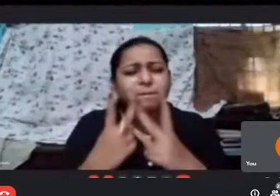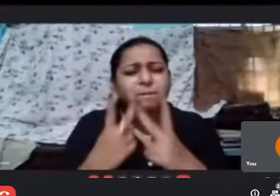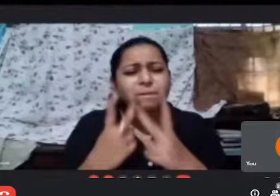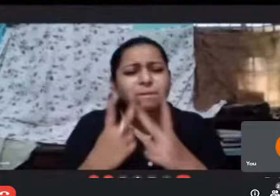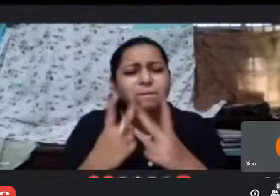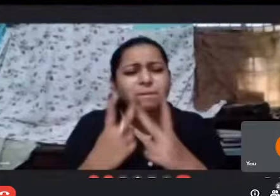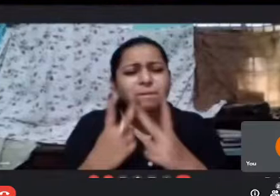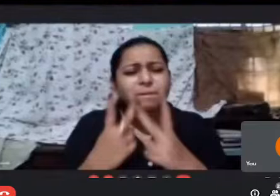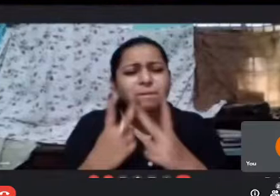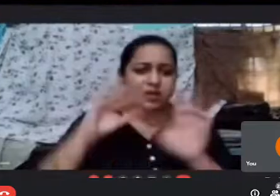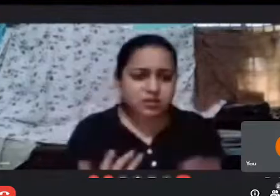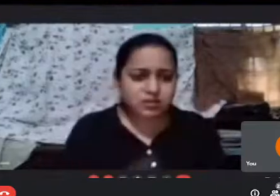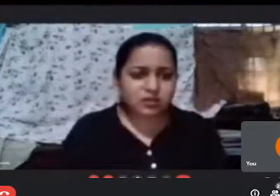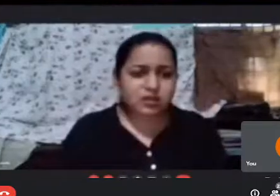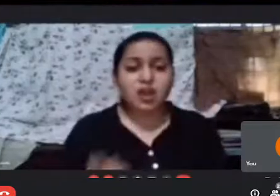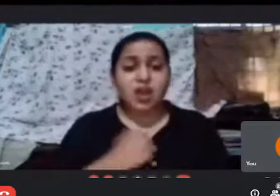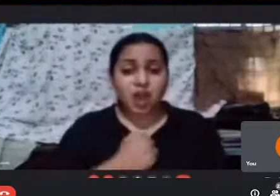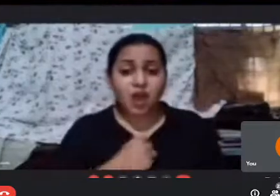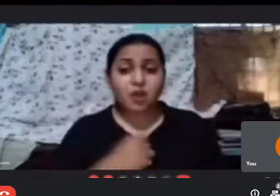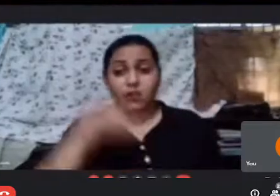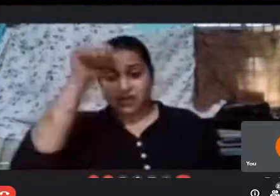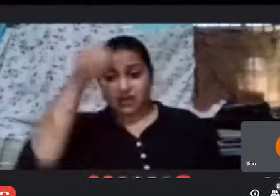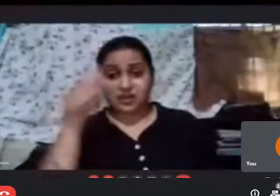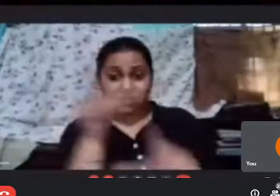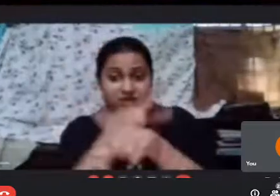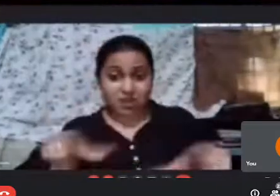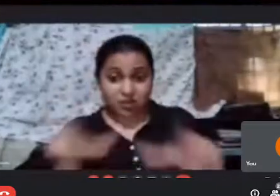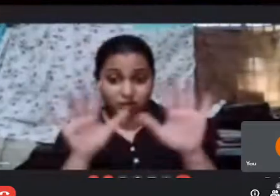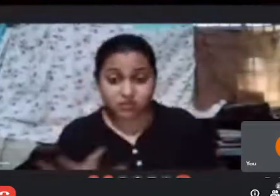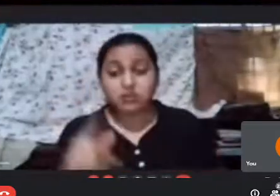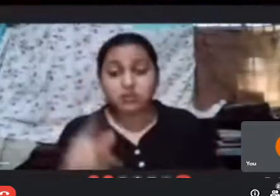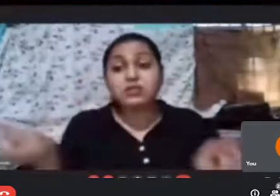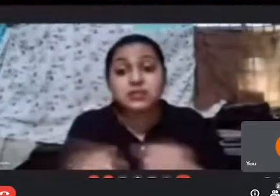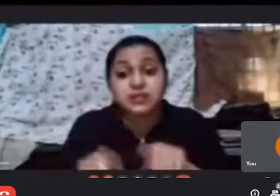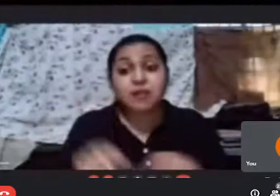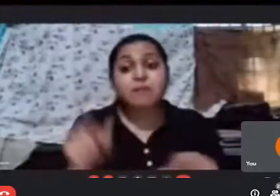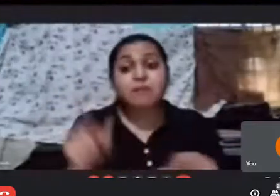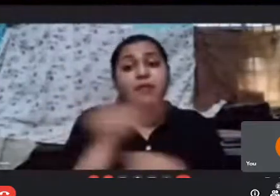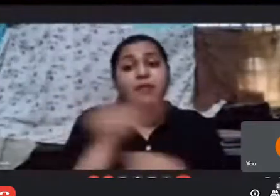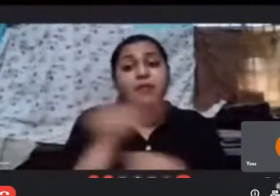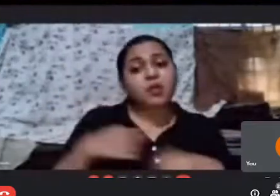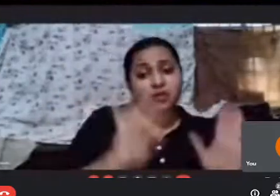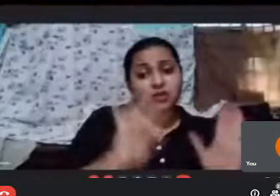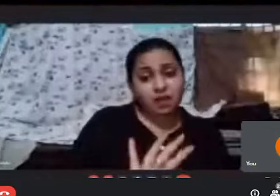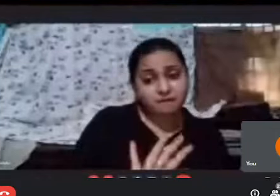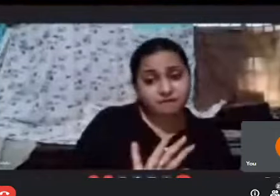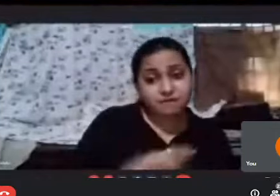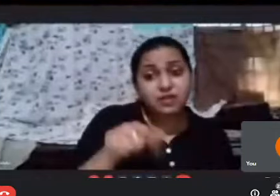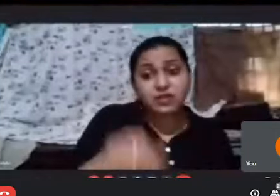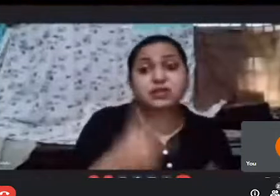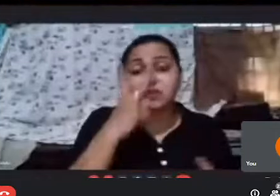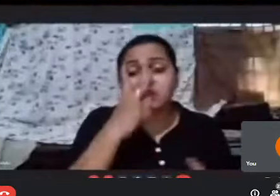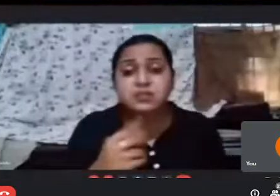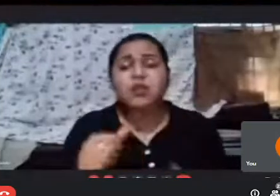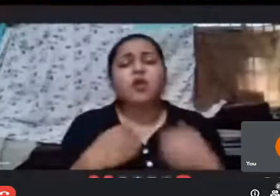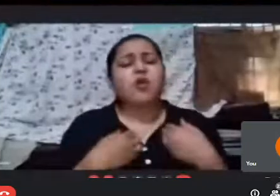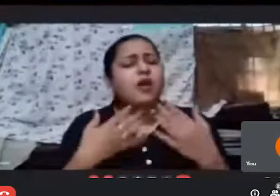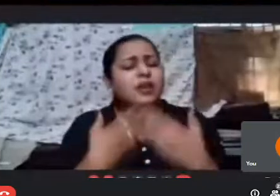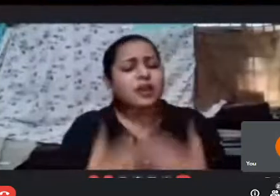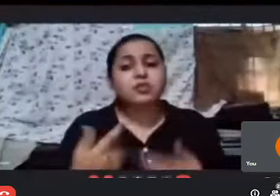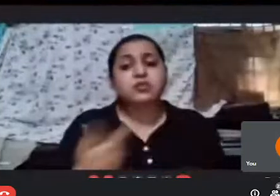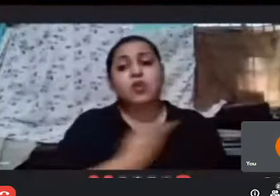Indian languages. As a language institute, it is imperative for all of us to understand